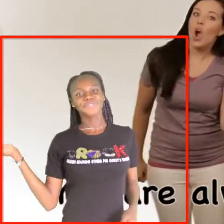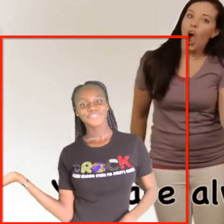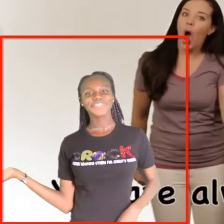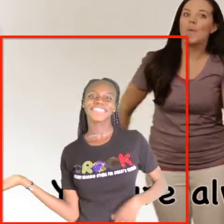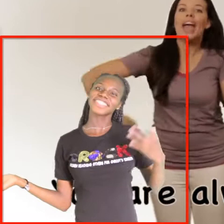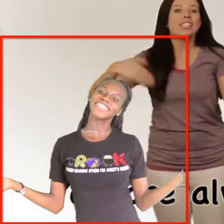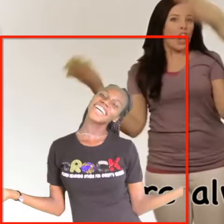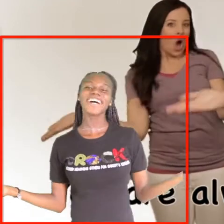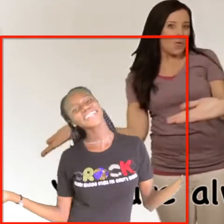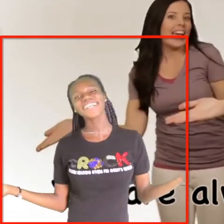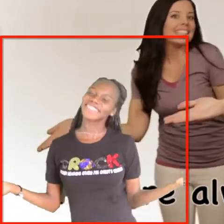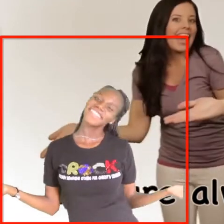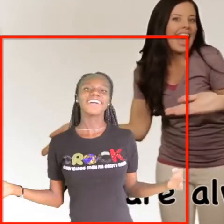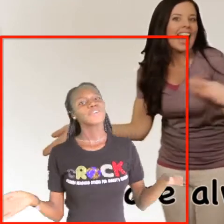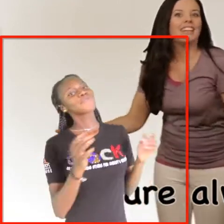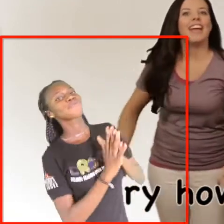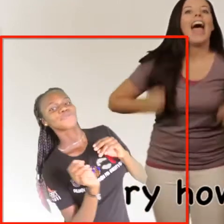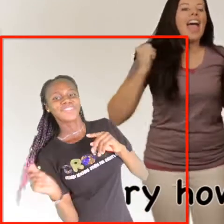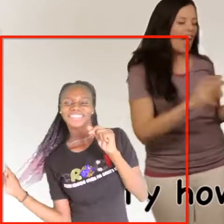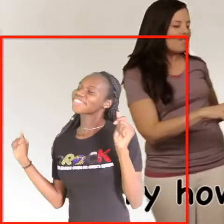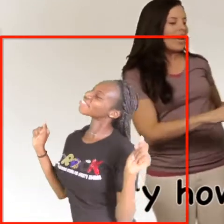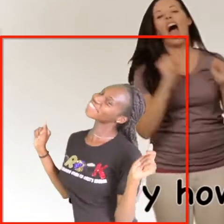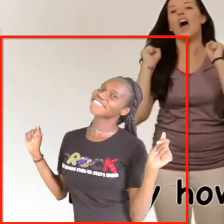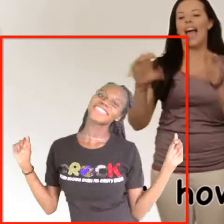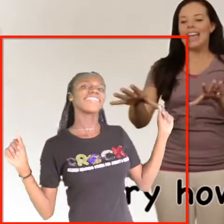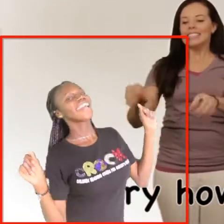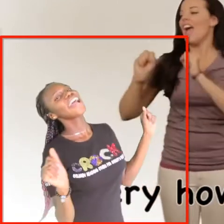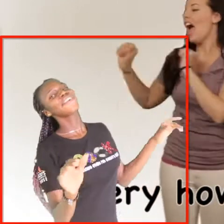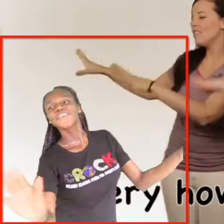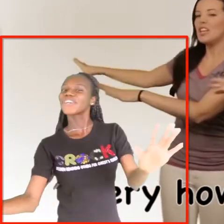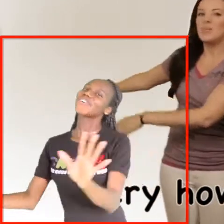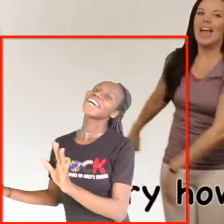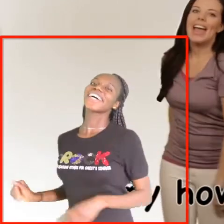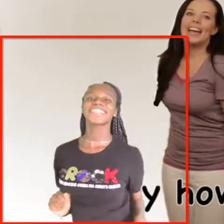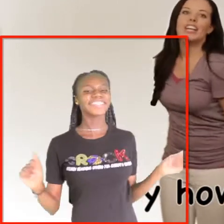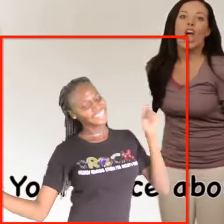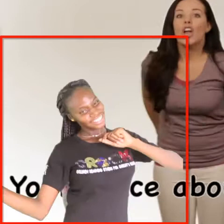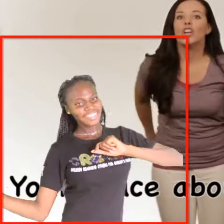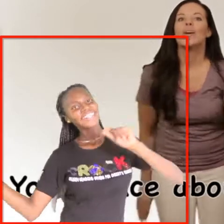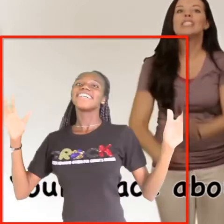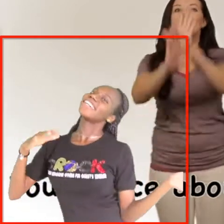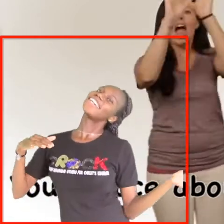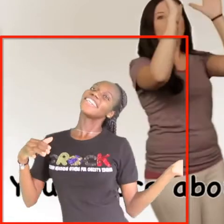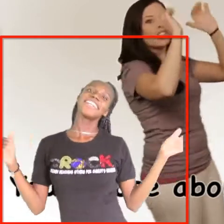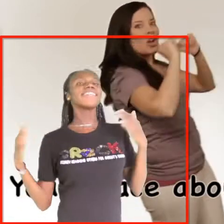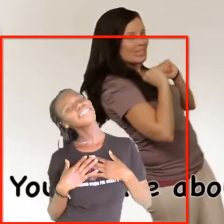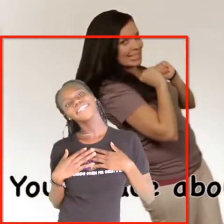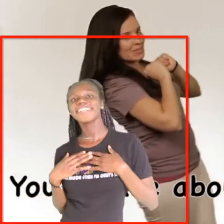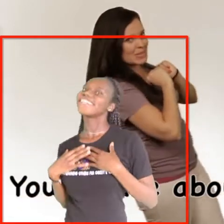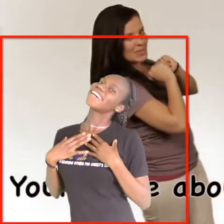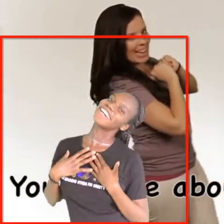You were always, always there. Every how and everywhere. Your grace abounds